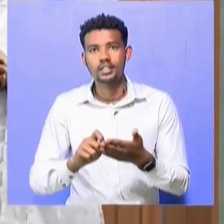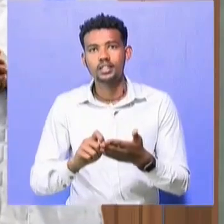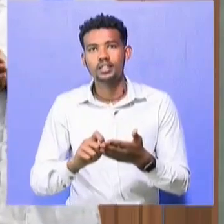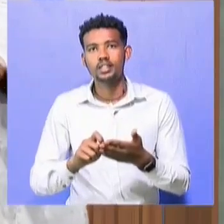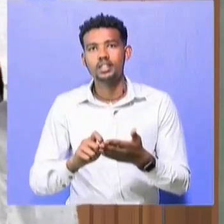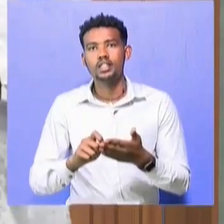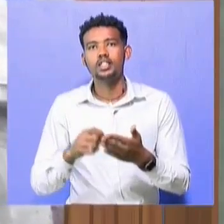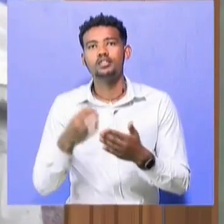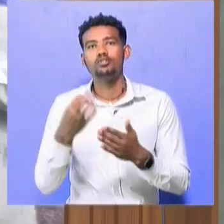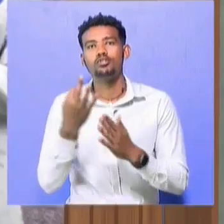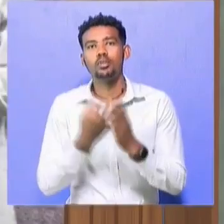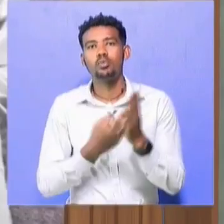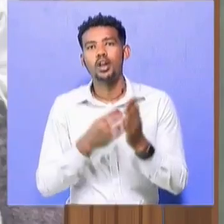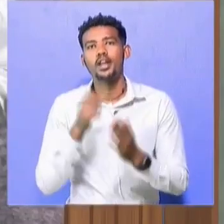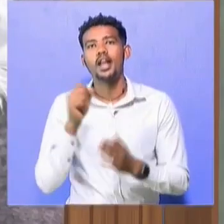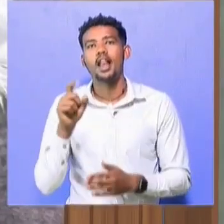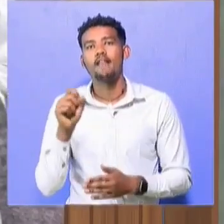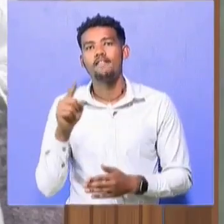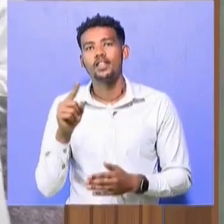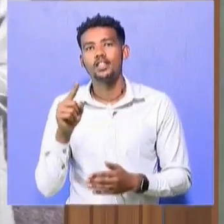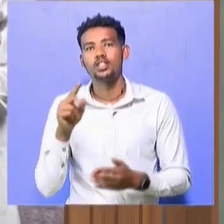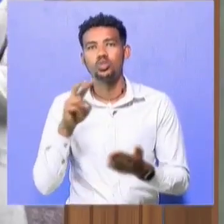in February 11,